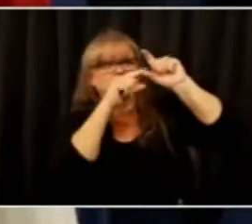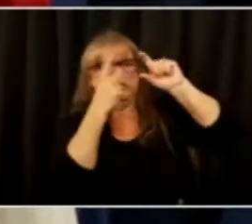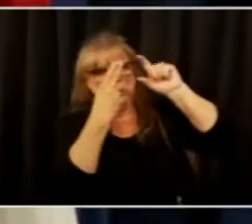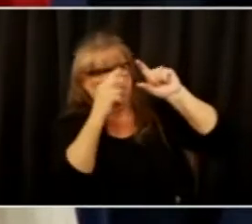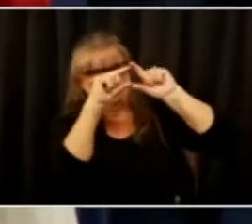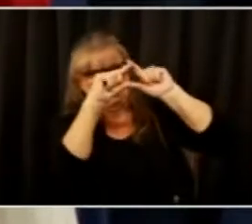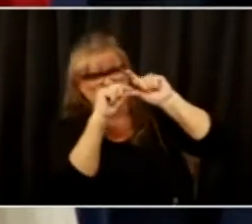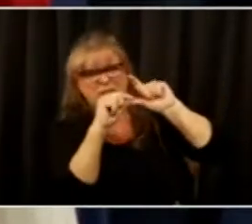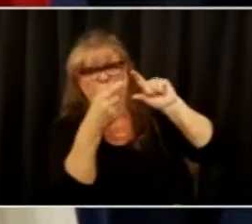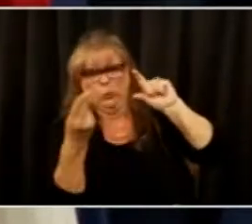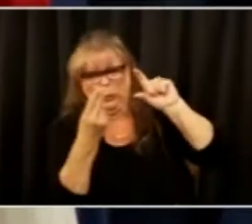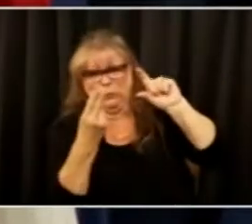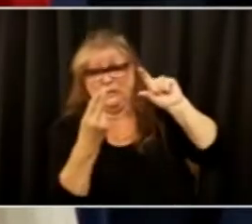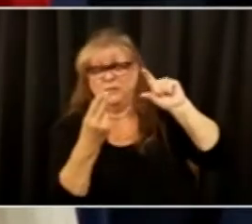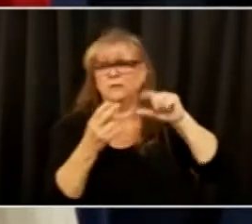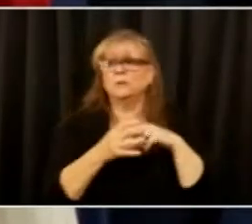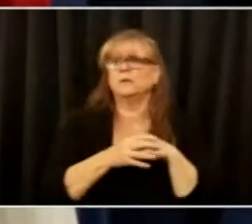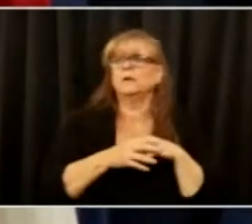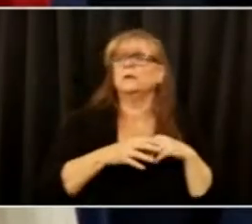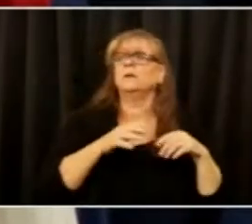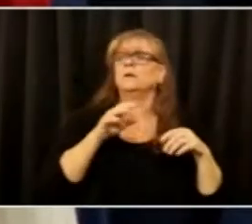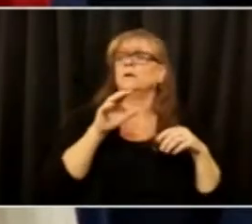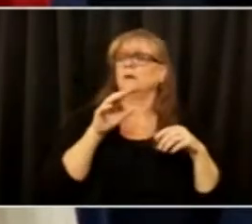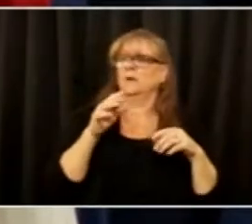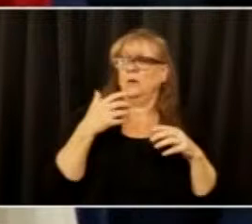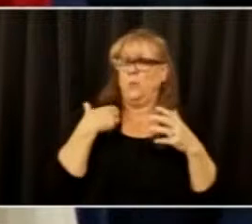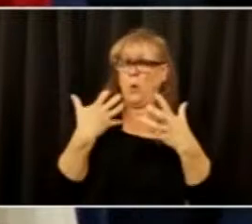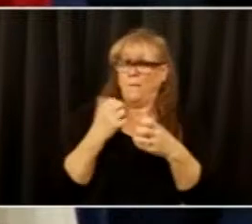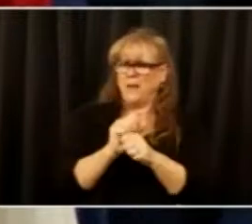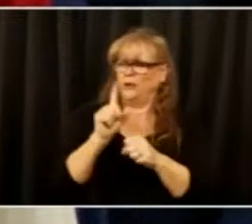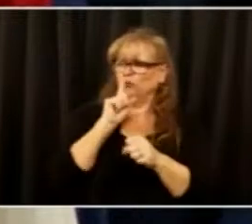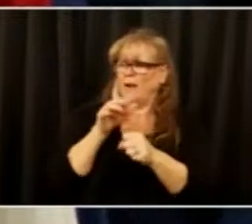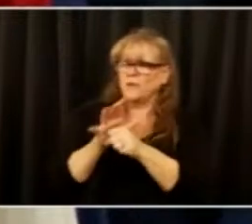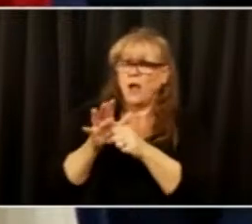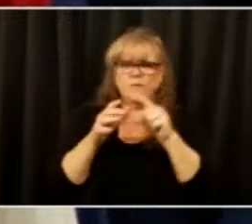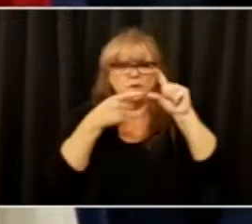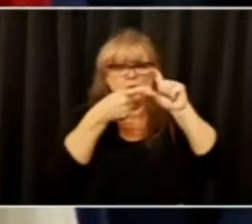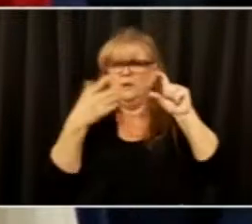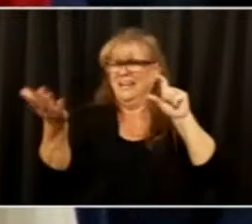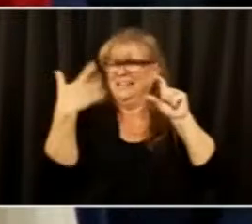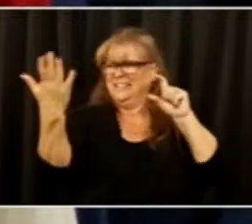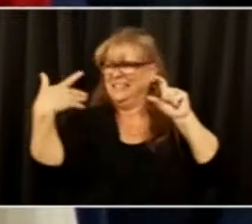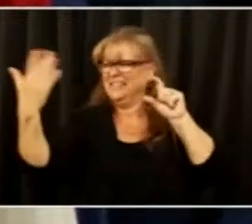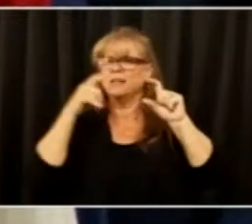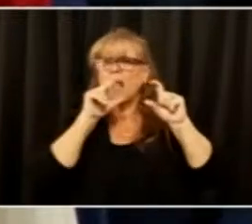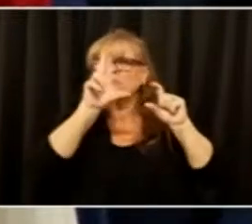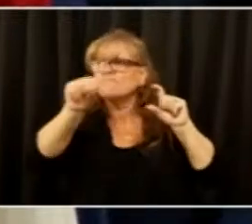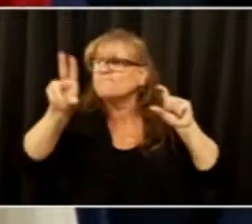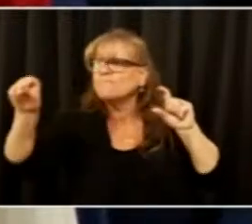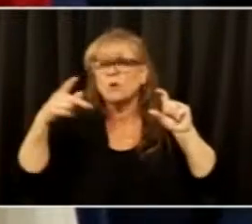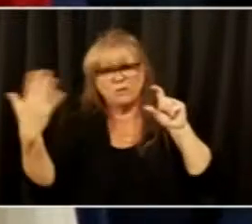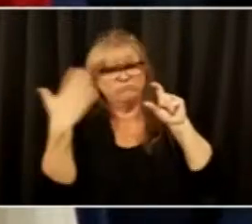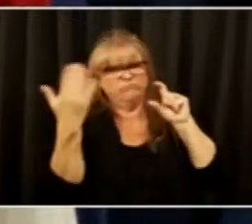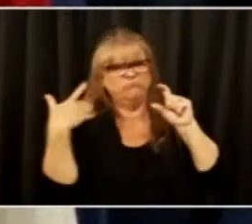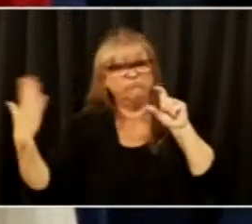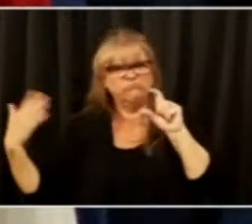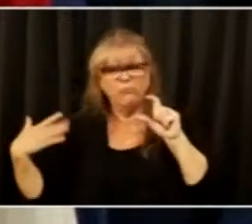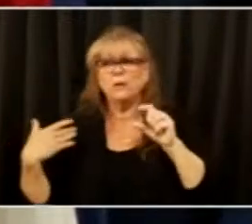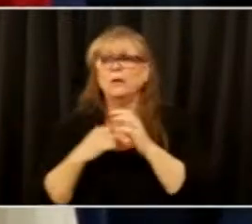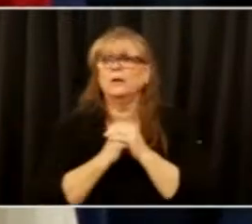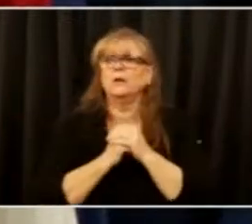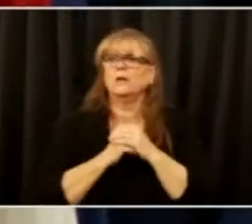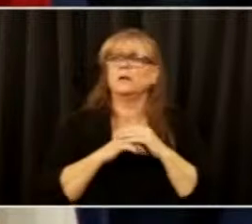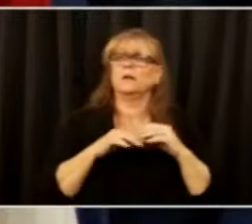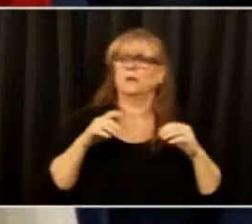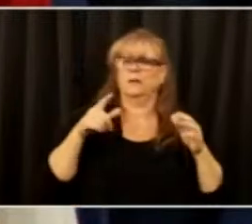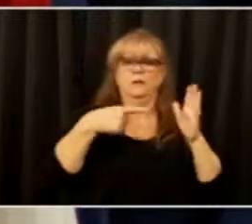simply because we don't have enough people lined up for every dose in the vial. So that guidance is going out today, and that should help us particularly in rural areas,